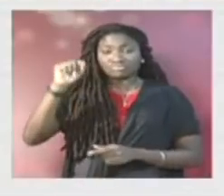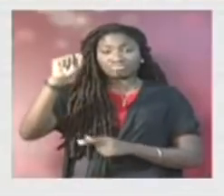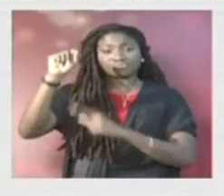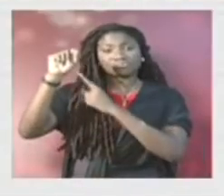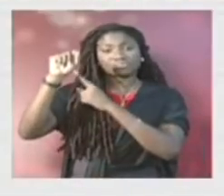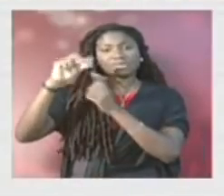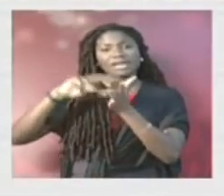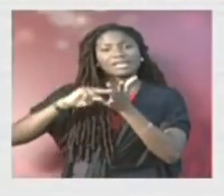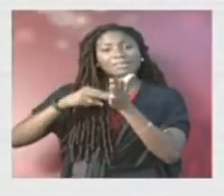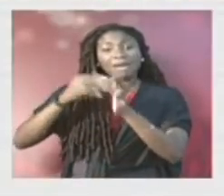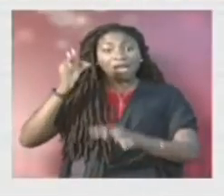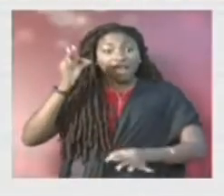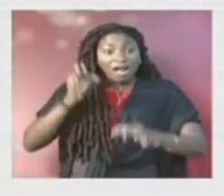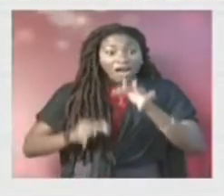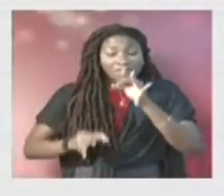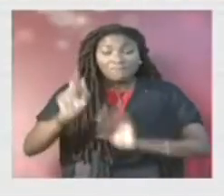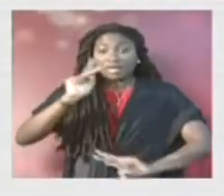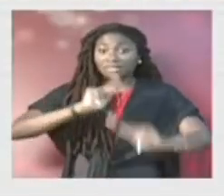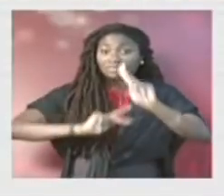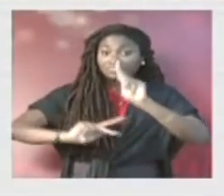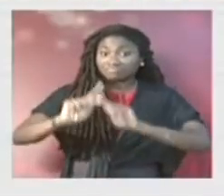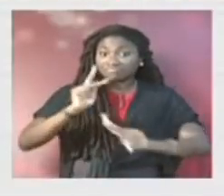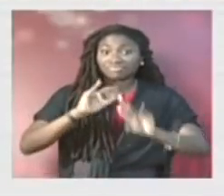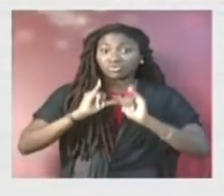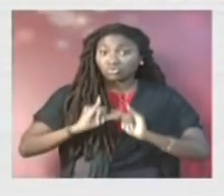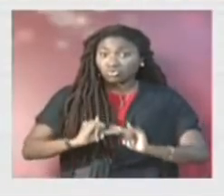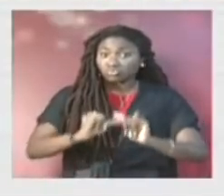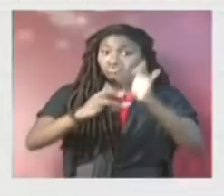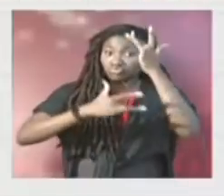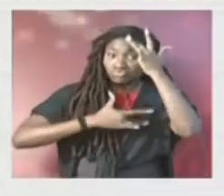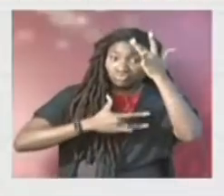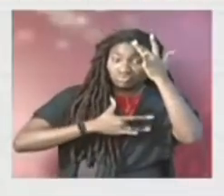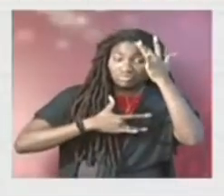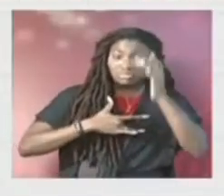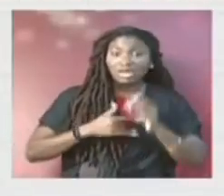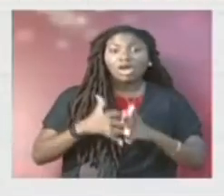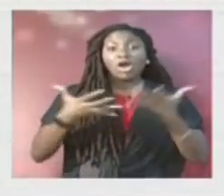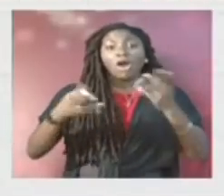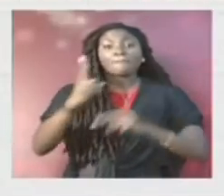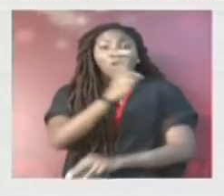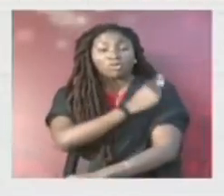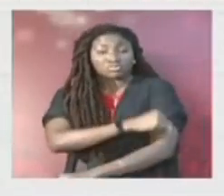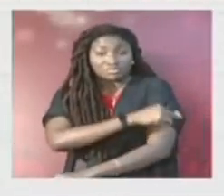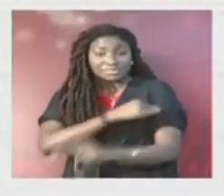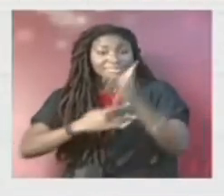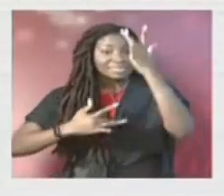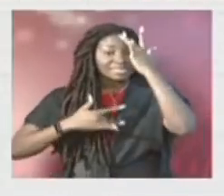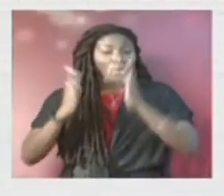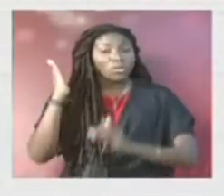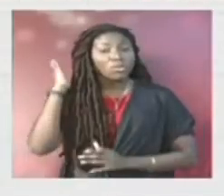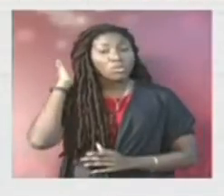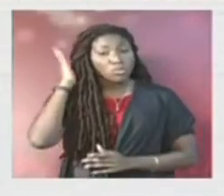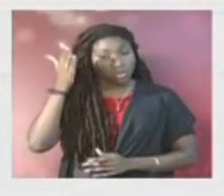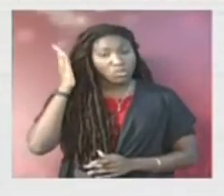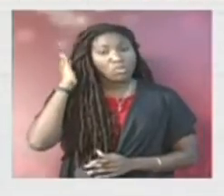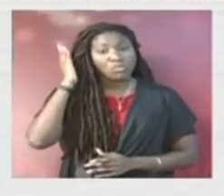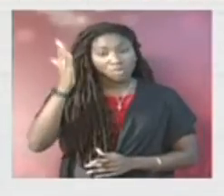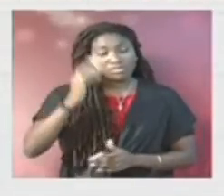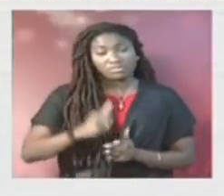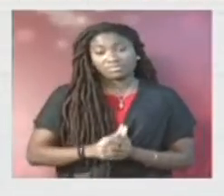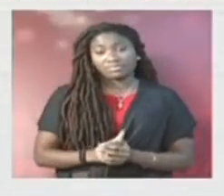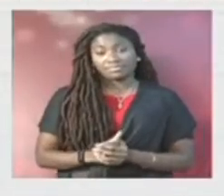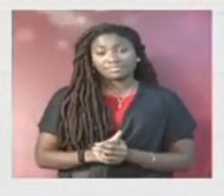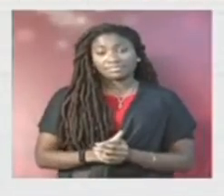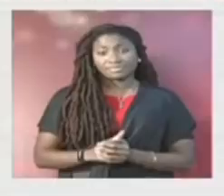towards intersecting that maximum hospital capacity in short order. And therefore, there is concern with regard to